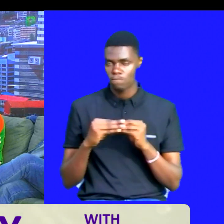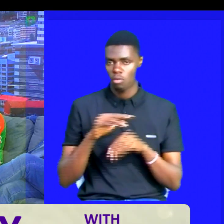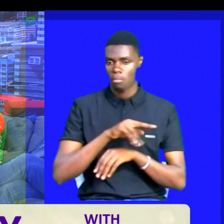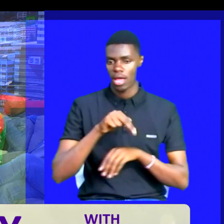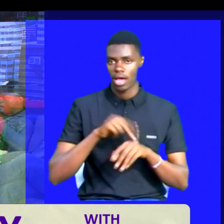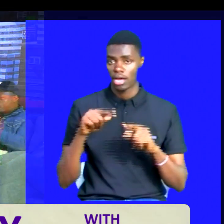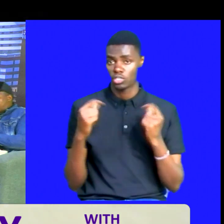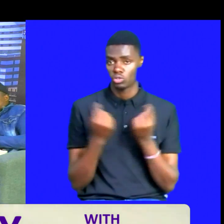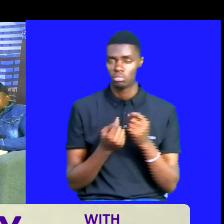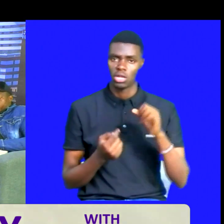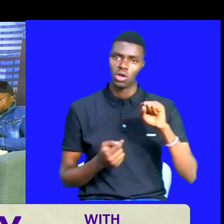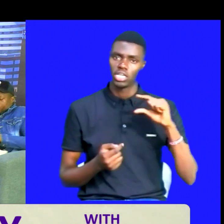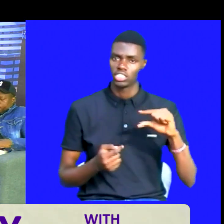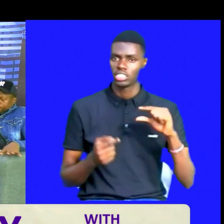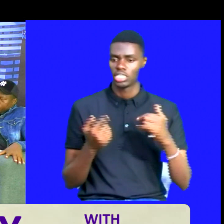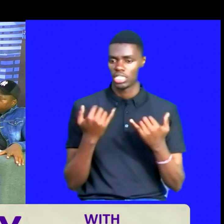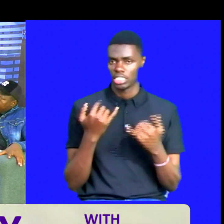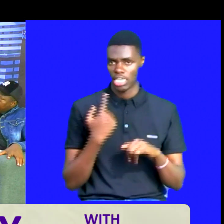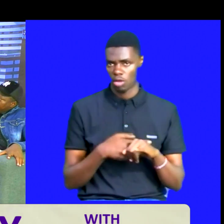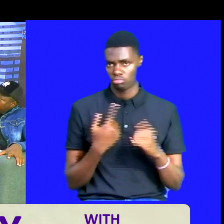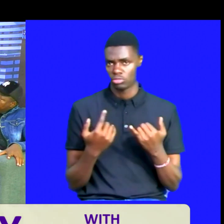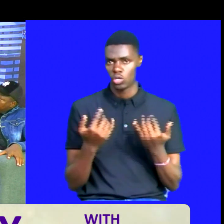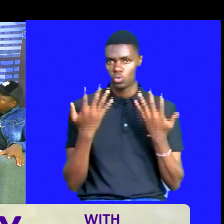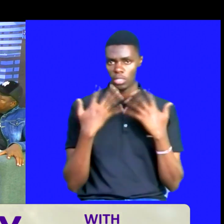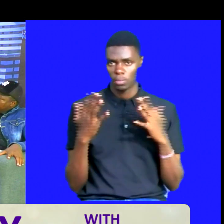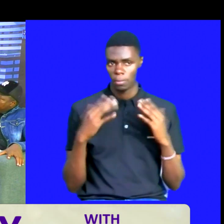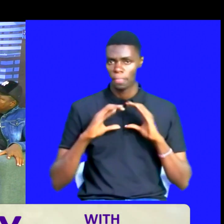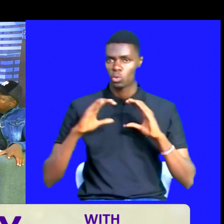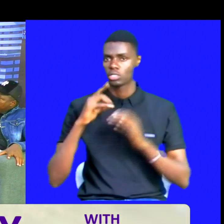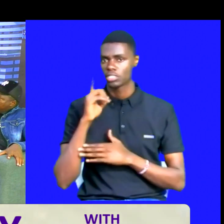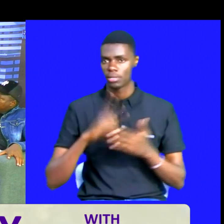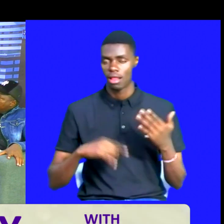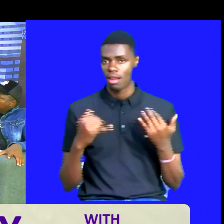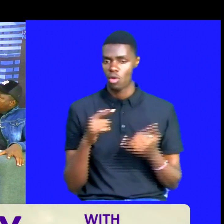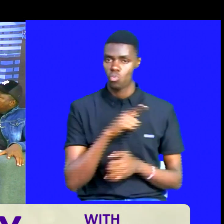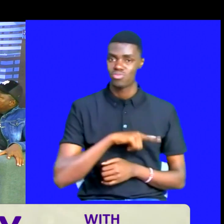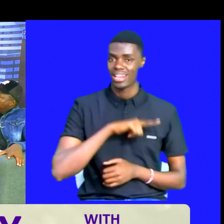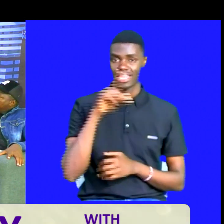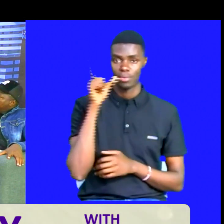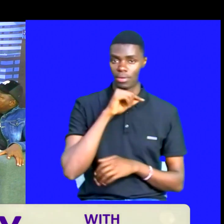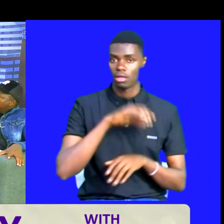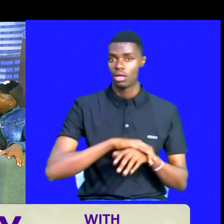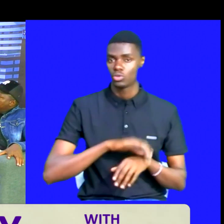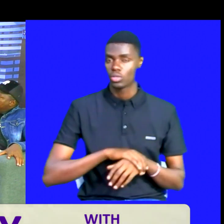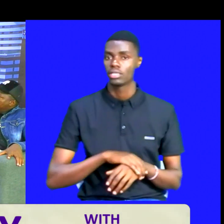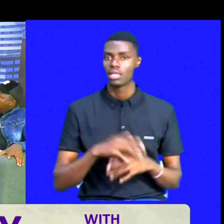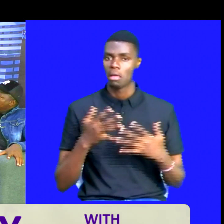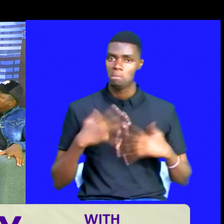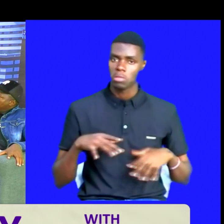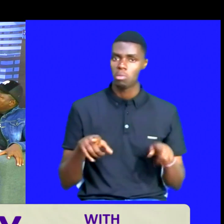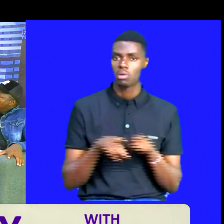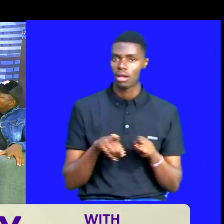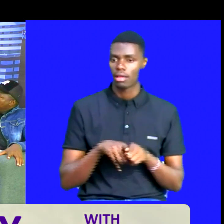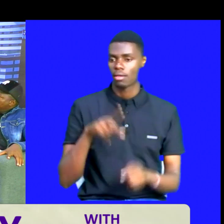Bwana SG, as we wind up, and the coach hapa amesema, you know, you've been fortunate enough to get, you know, guys like, you know, the